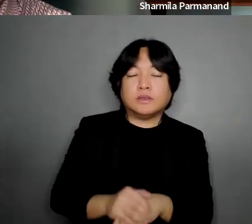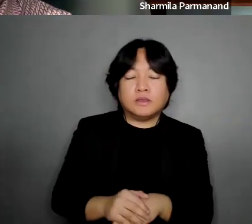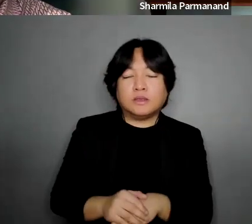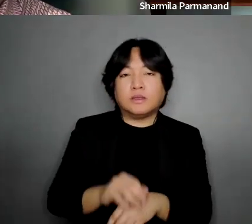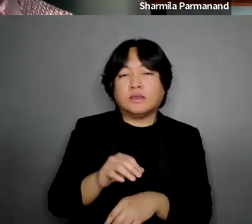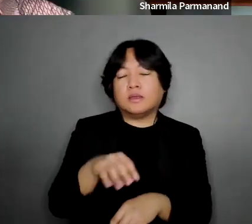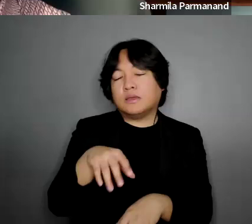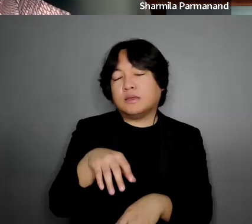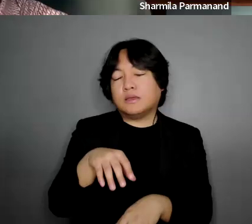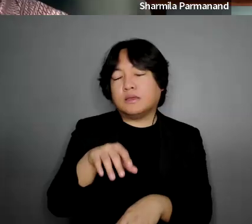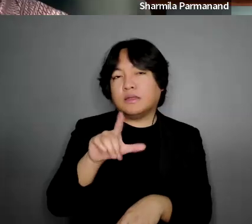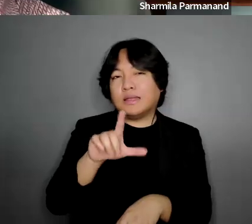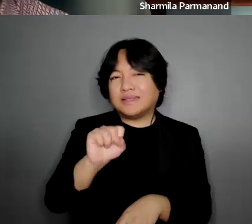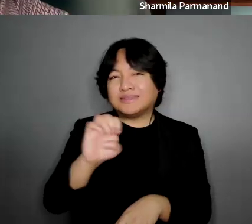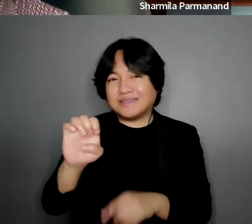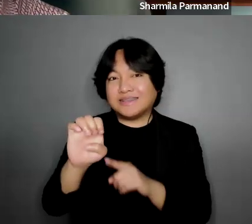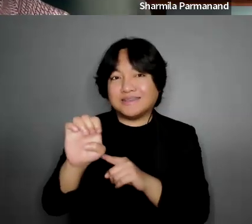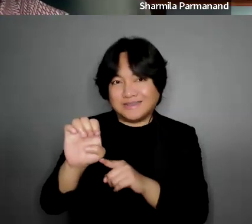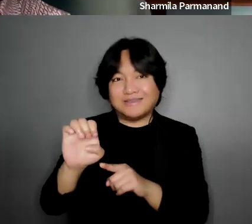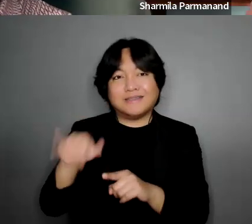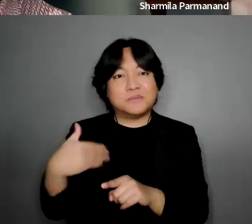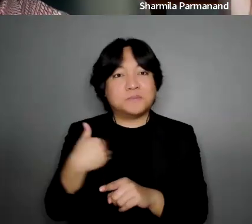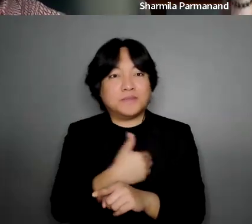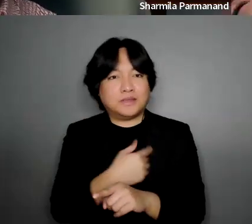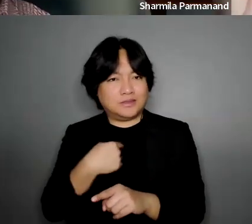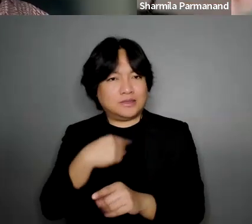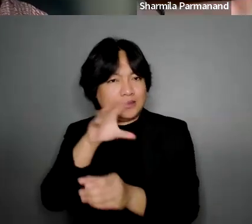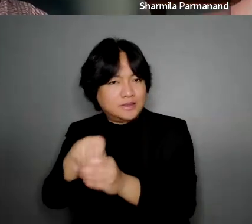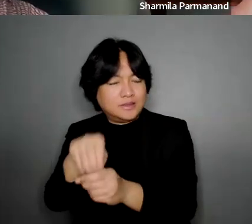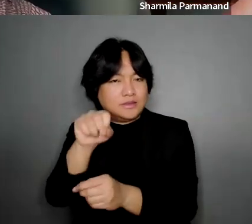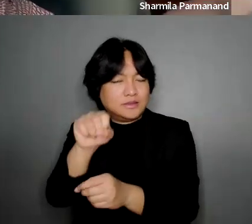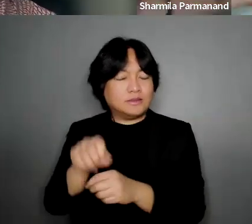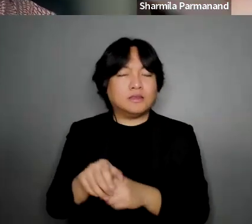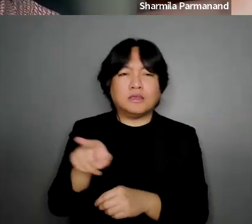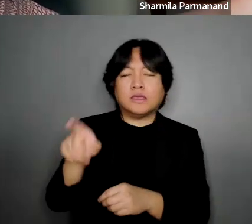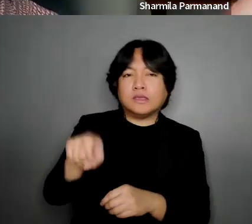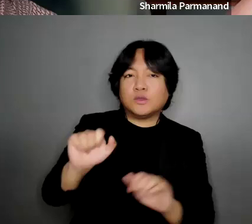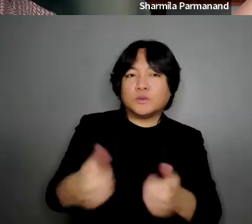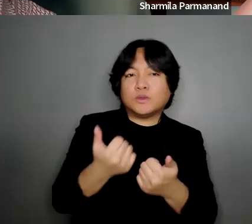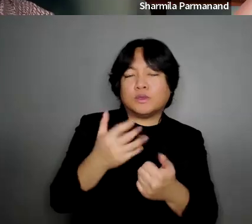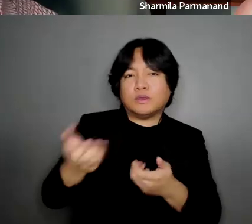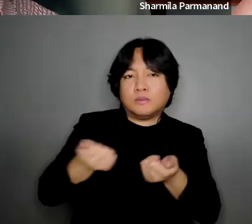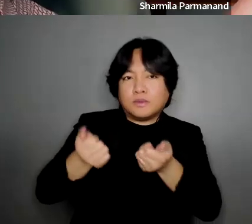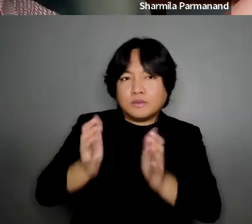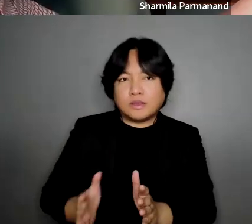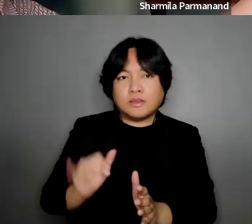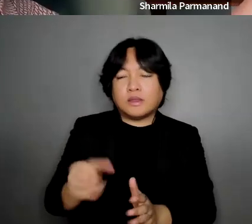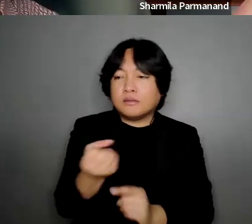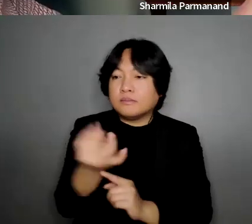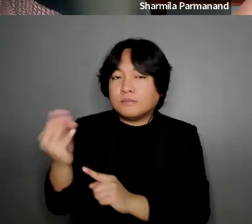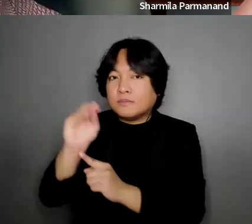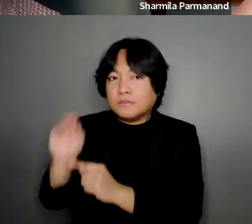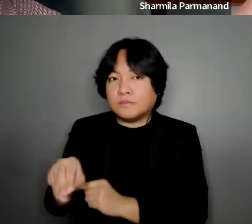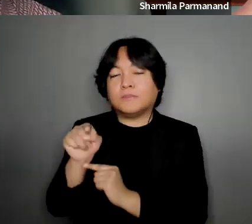union. Kasi parang for me, that is really the only way, like, you can challenge management and all these neoliberal metrics. I